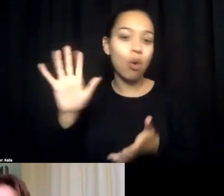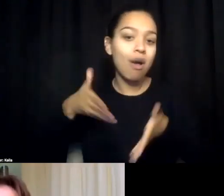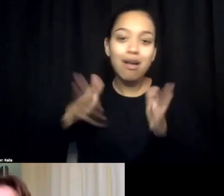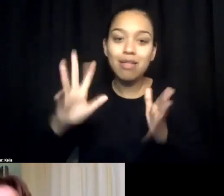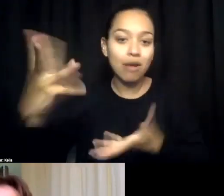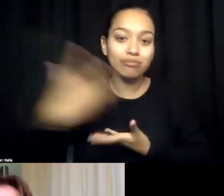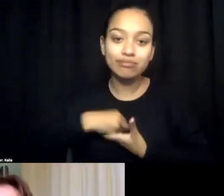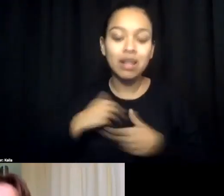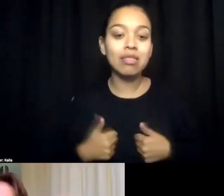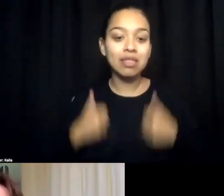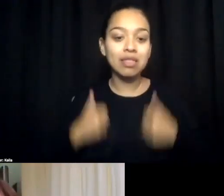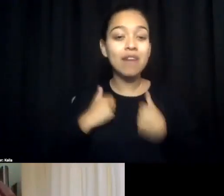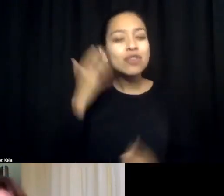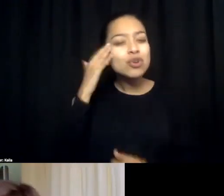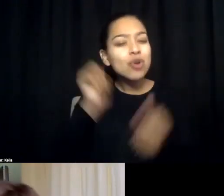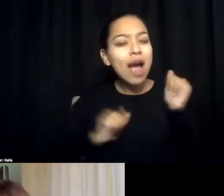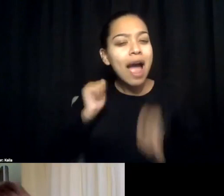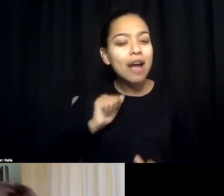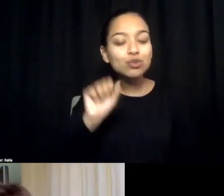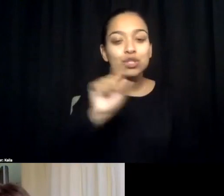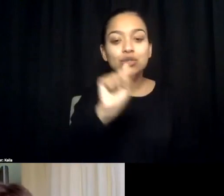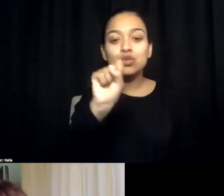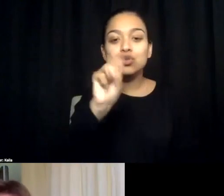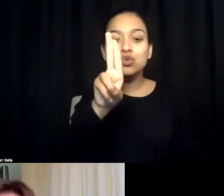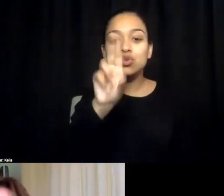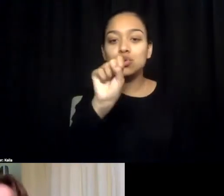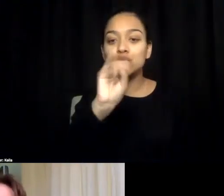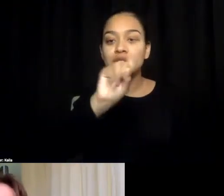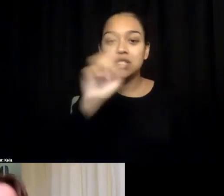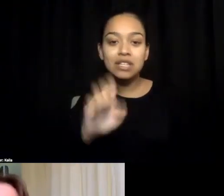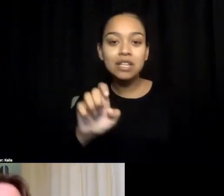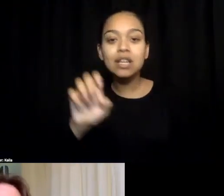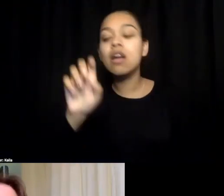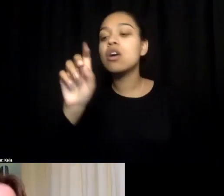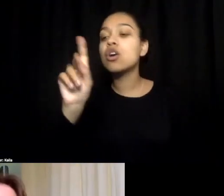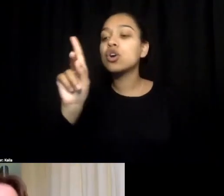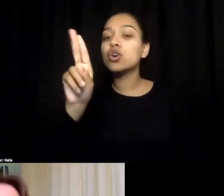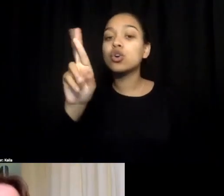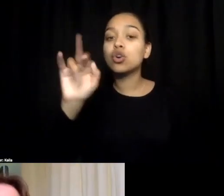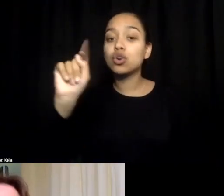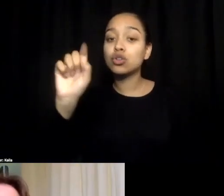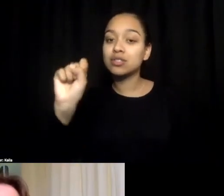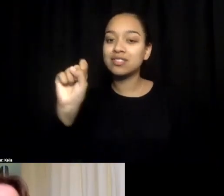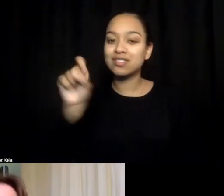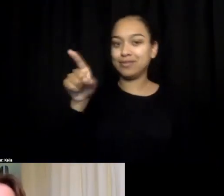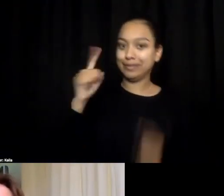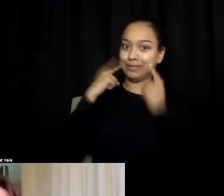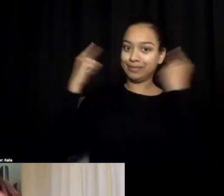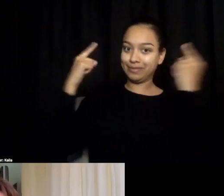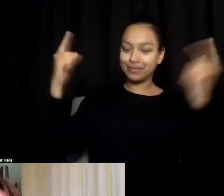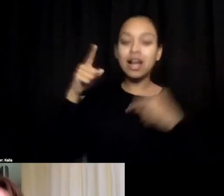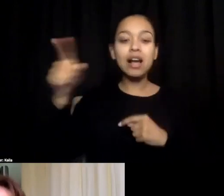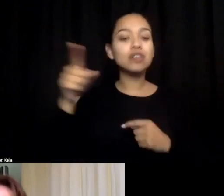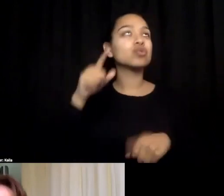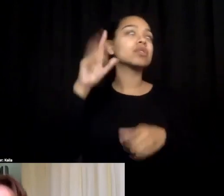Kurtz. Yeah, just a couple of Tony Awards. And she was, she was on Mike and